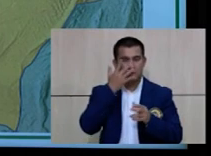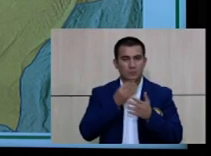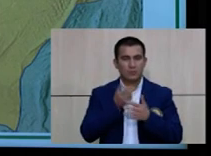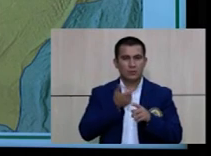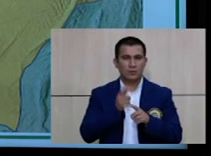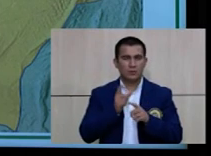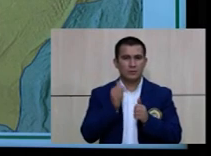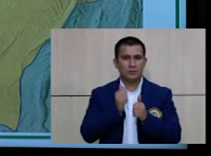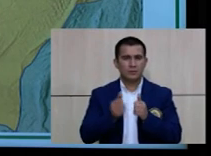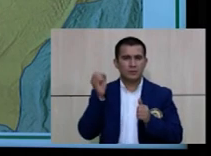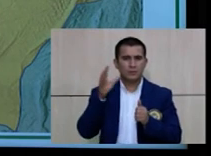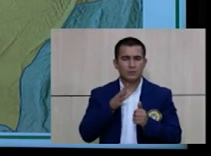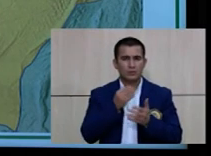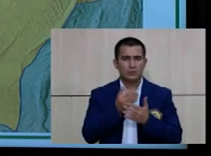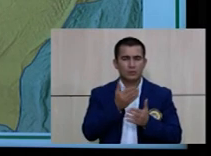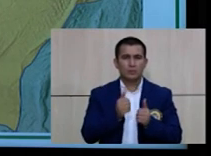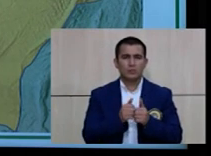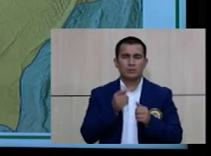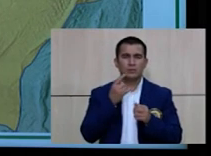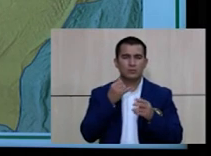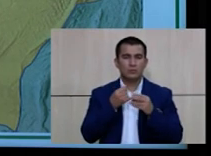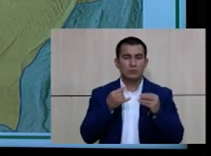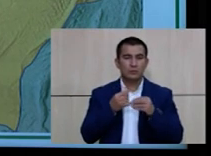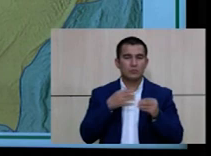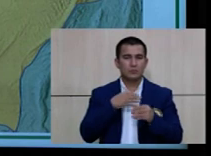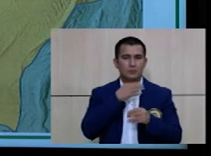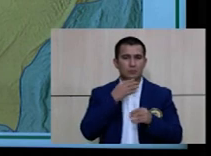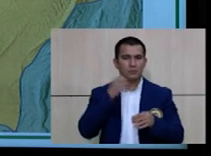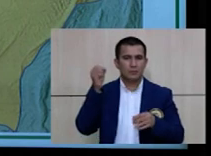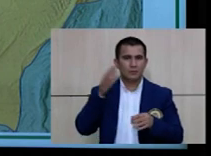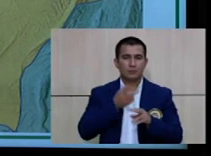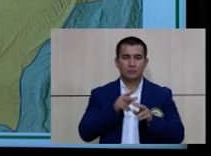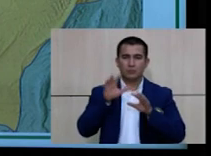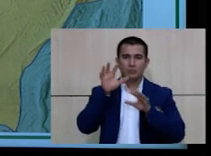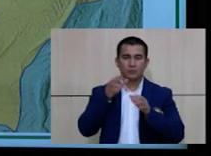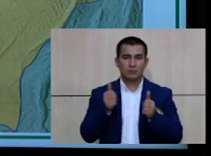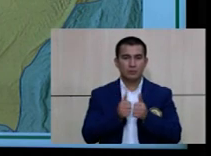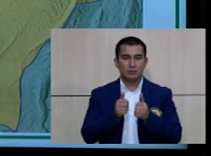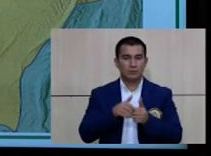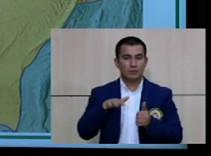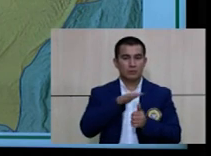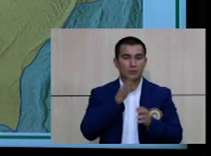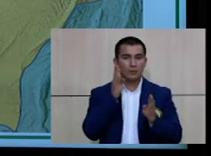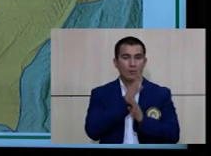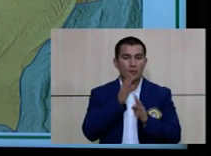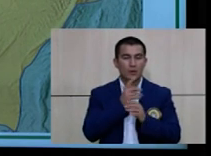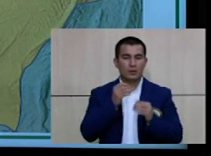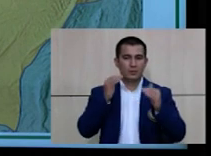serquyosh, issiq va quruq, toqqa tomon harorat pasayib boradi.